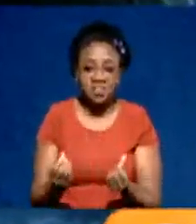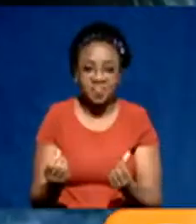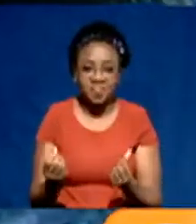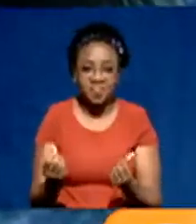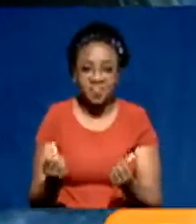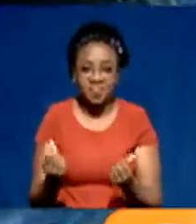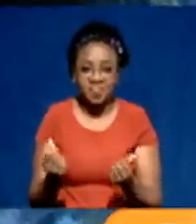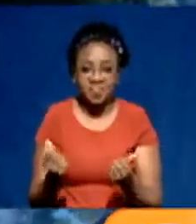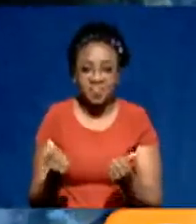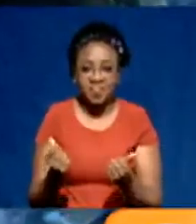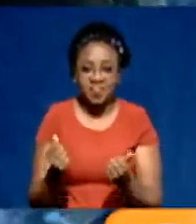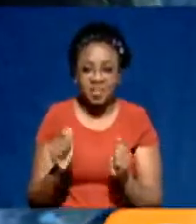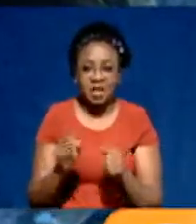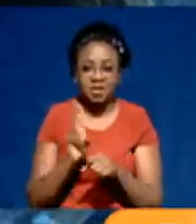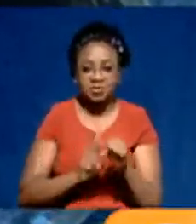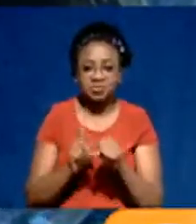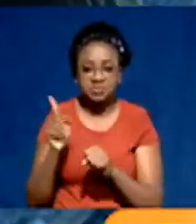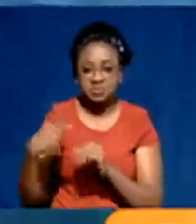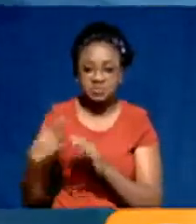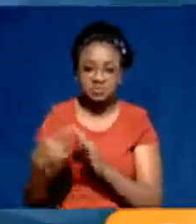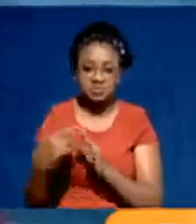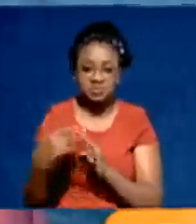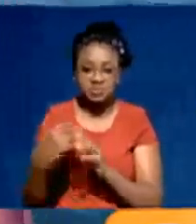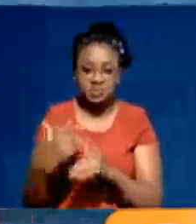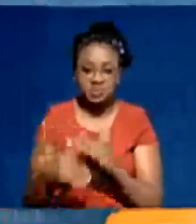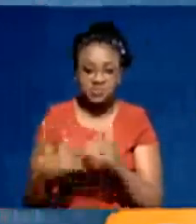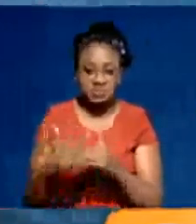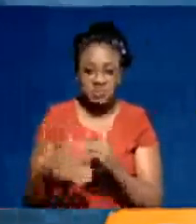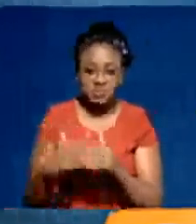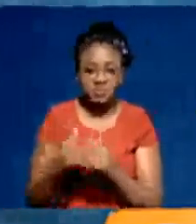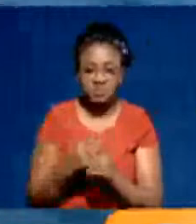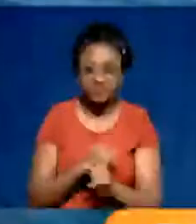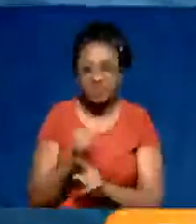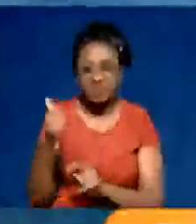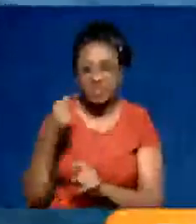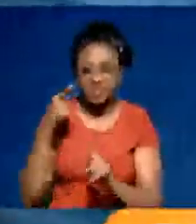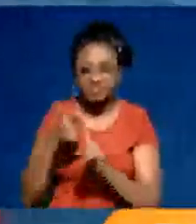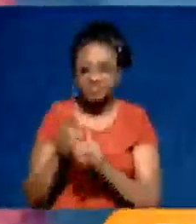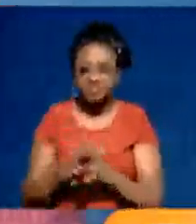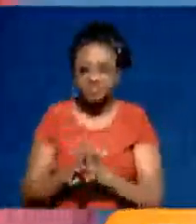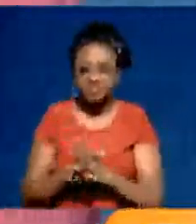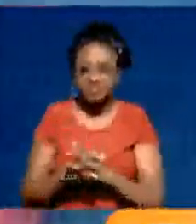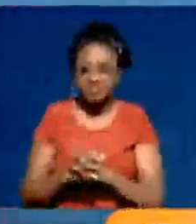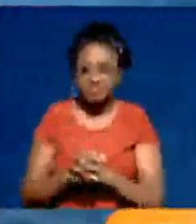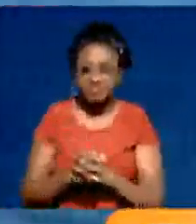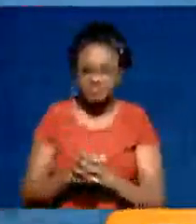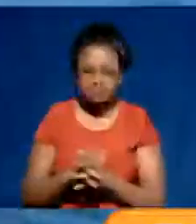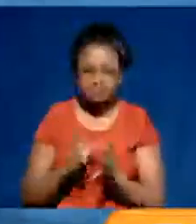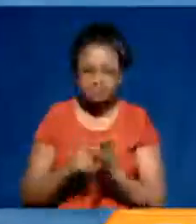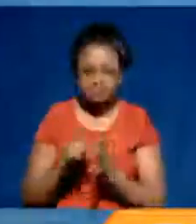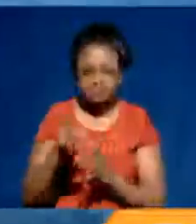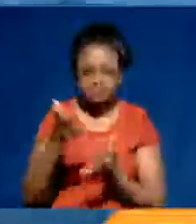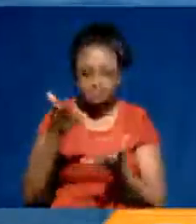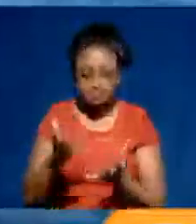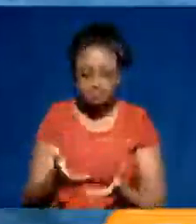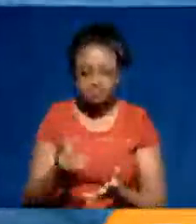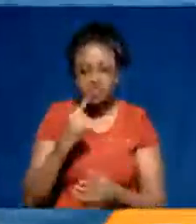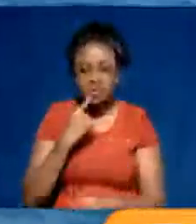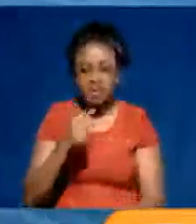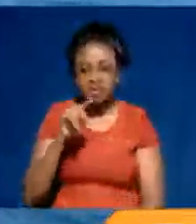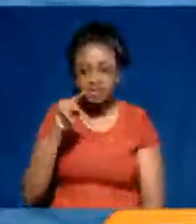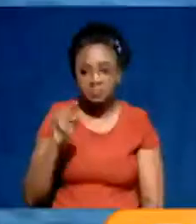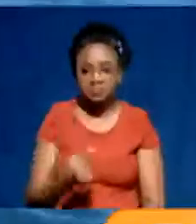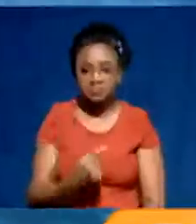you can repurpose the material. This kind of cage holds about 30 tons. That is 100,000 fish at